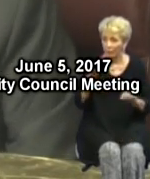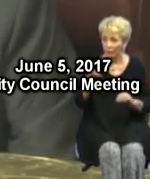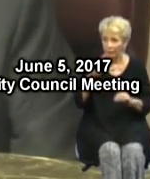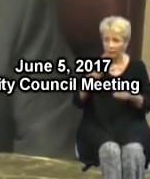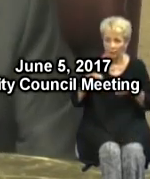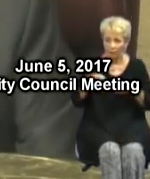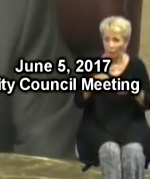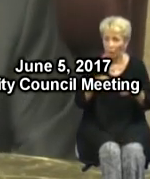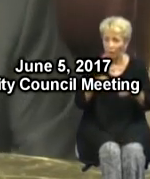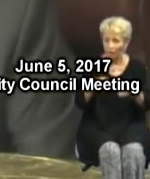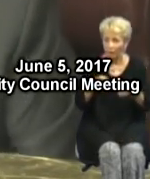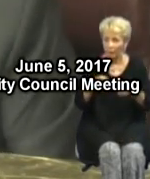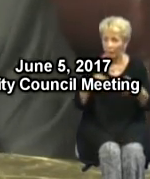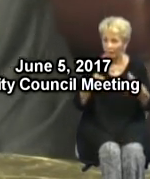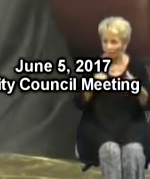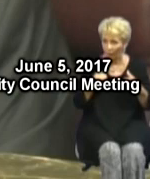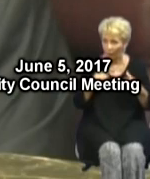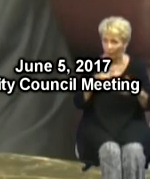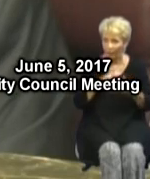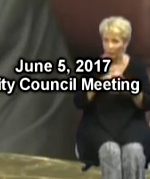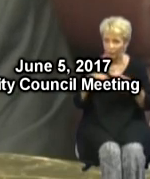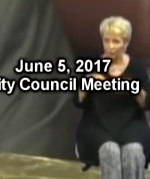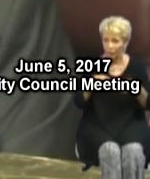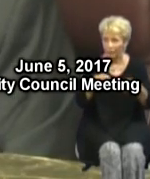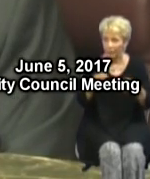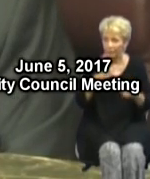sidewalks available on these streets.